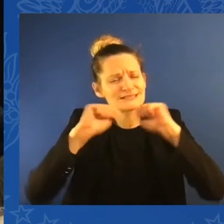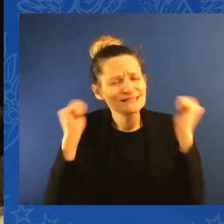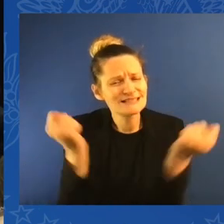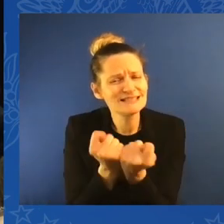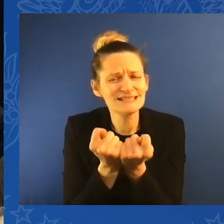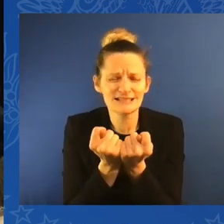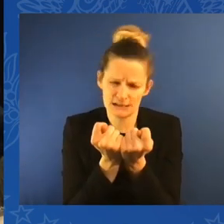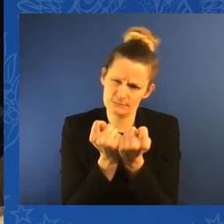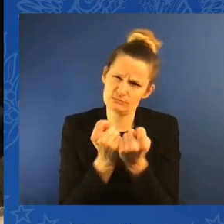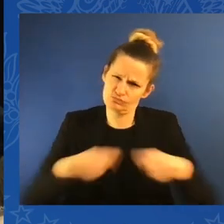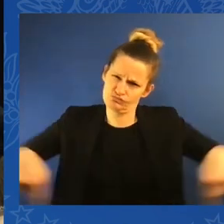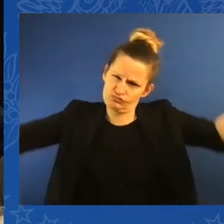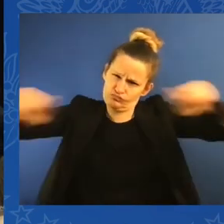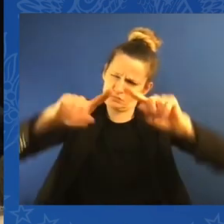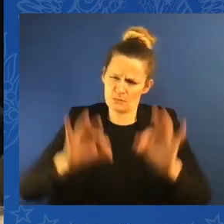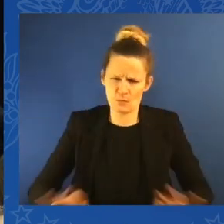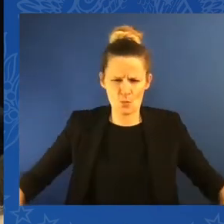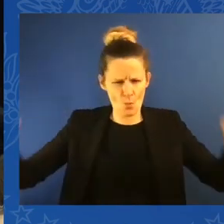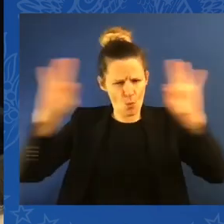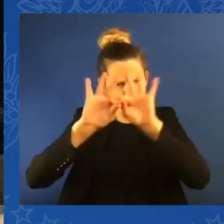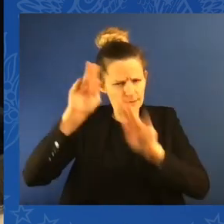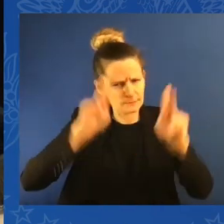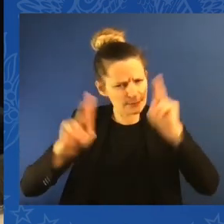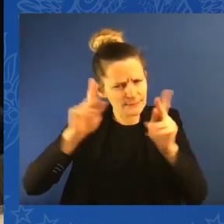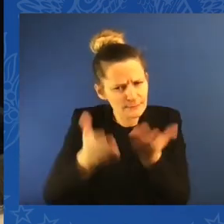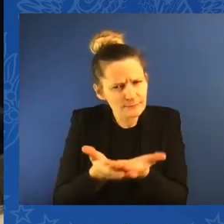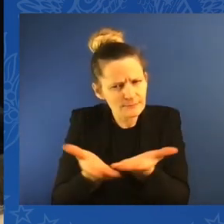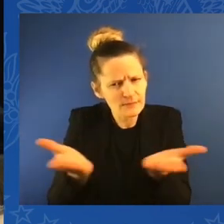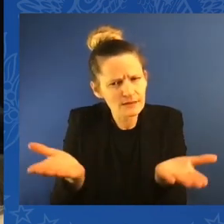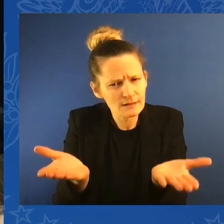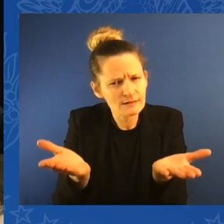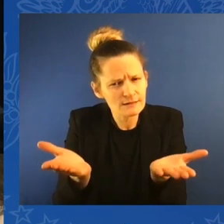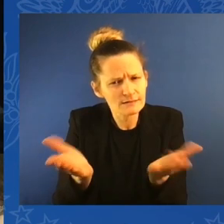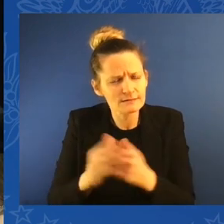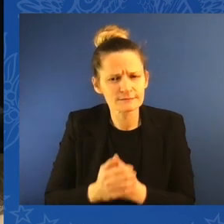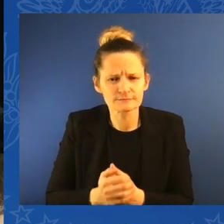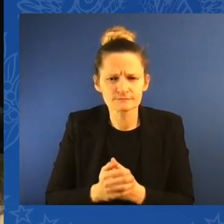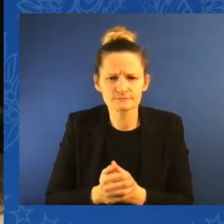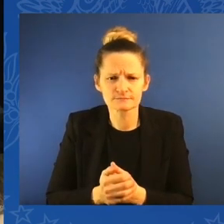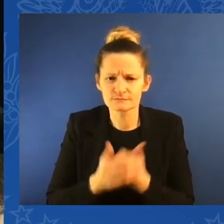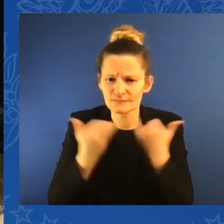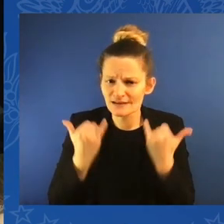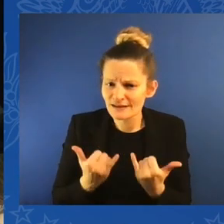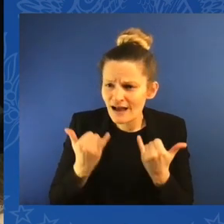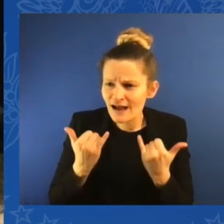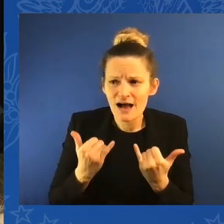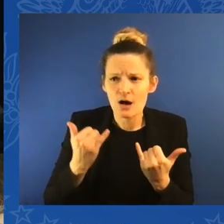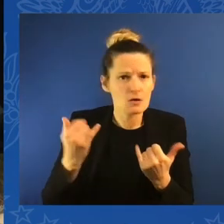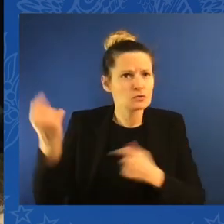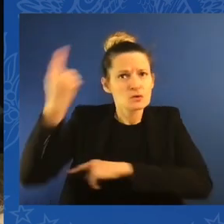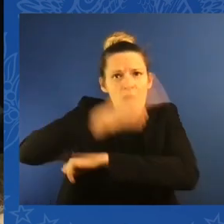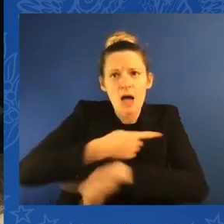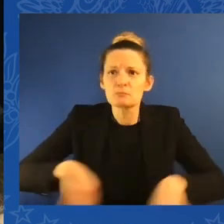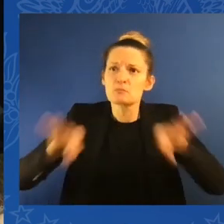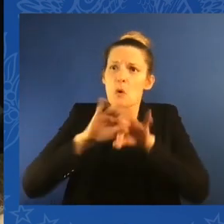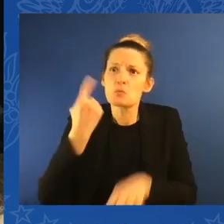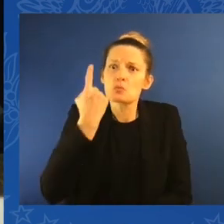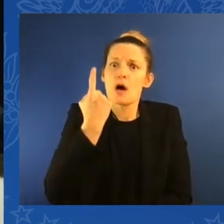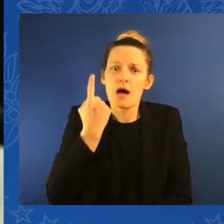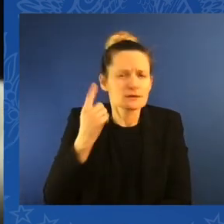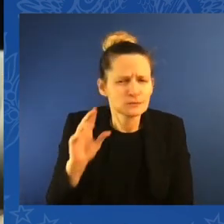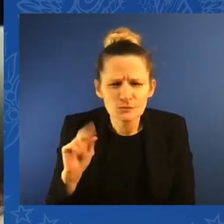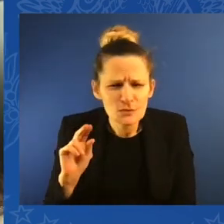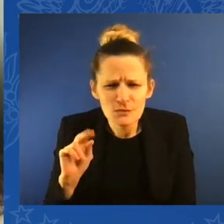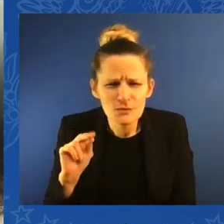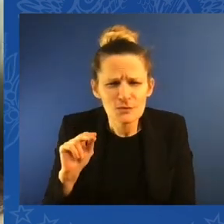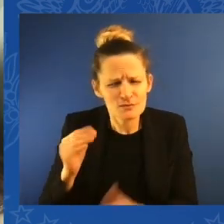year to give us the things we need to take care of kids the best way possible. So thank you for that, and we look forward to seeing you next